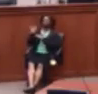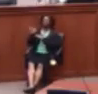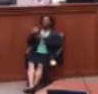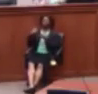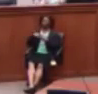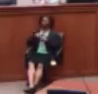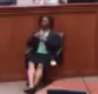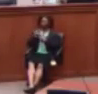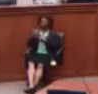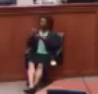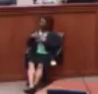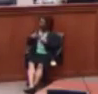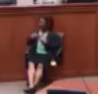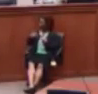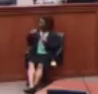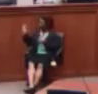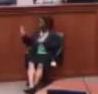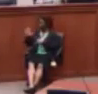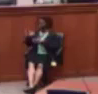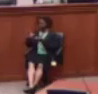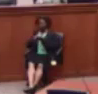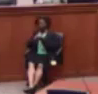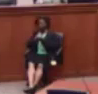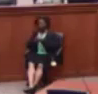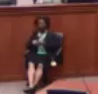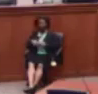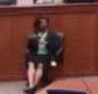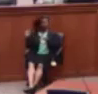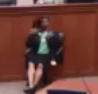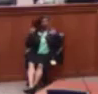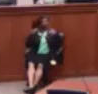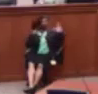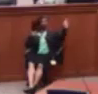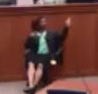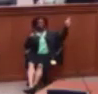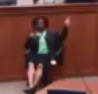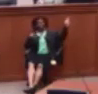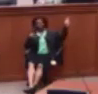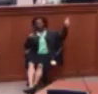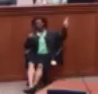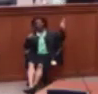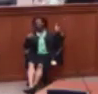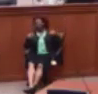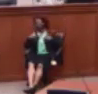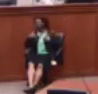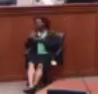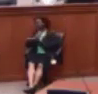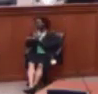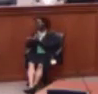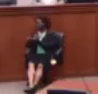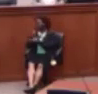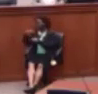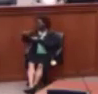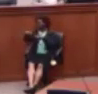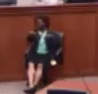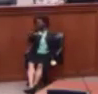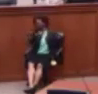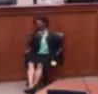And so we're working, Ken, we're not looking at these slides because we have a technology problem, so we're looking at paper that was just passed out to you as well.